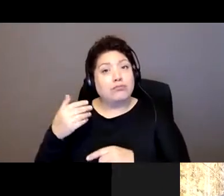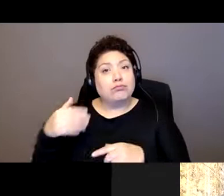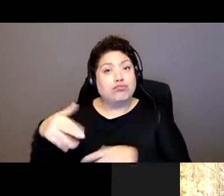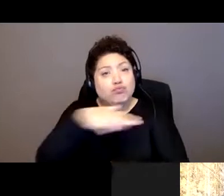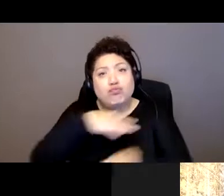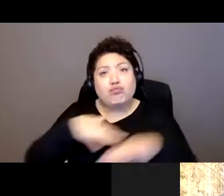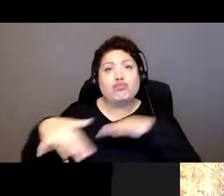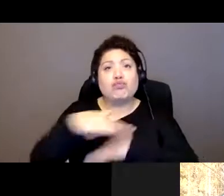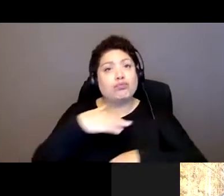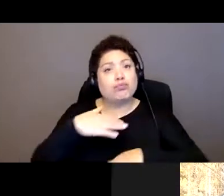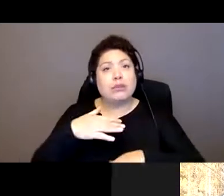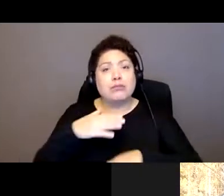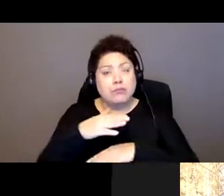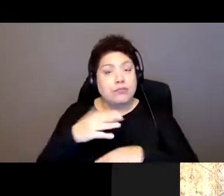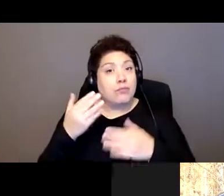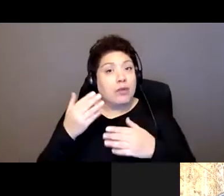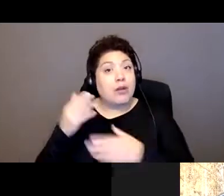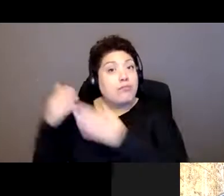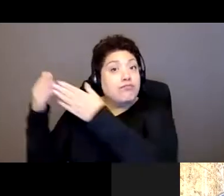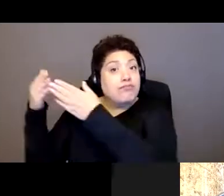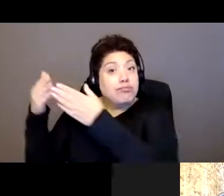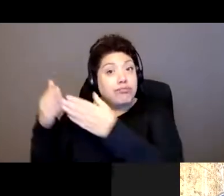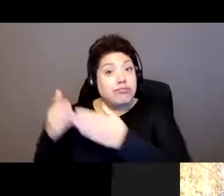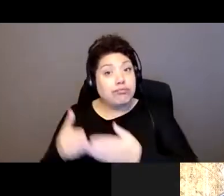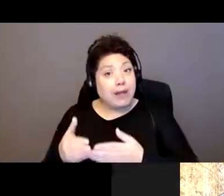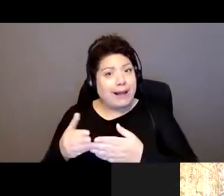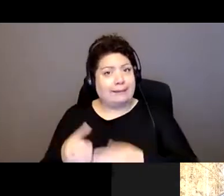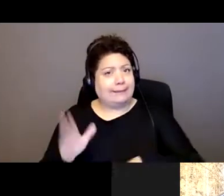and told us we're not that people, that